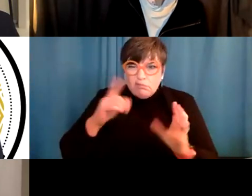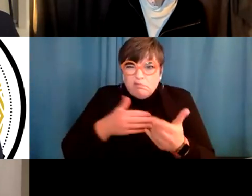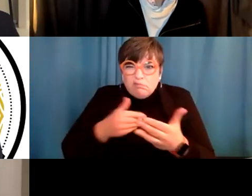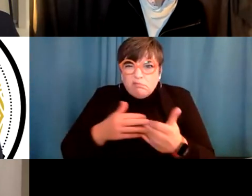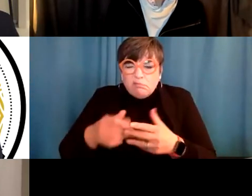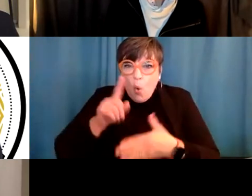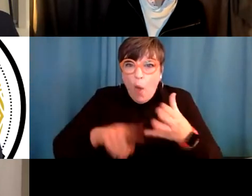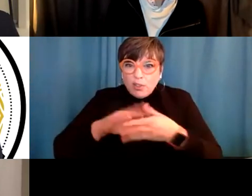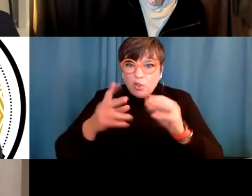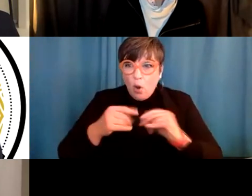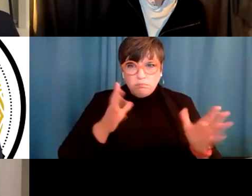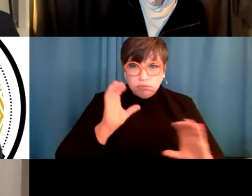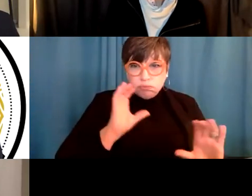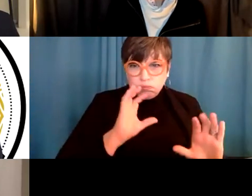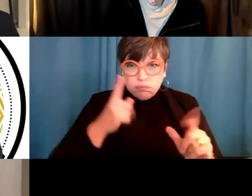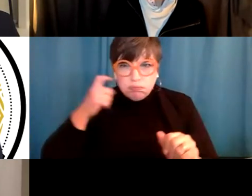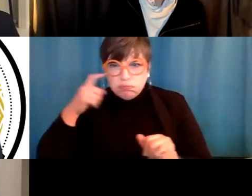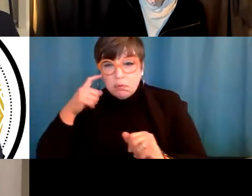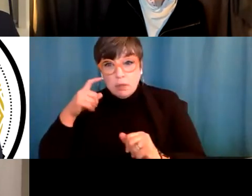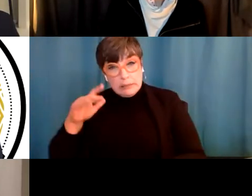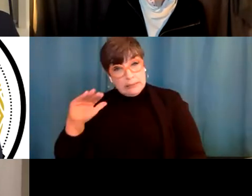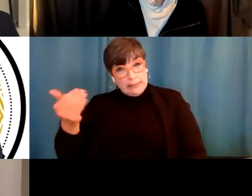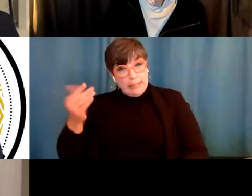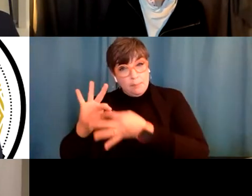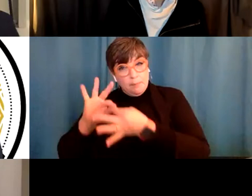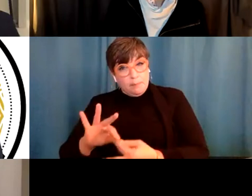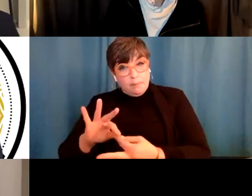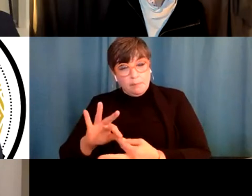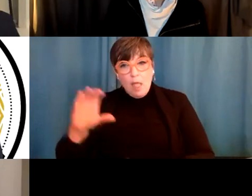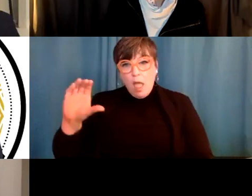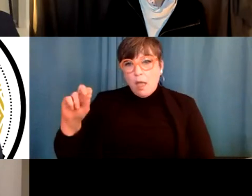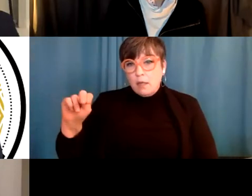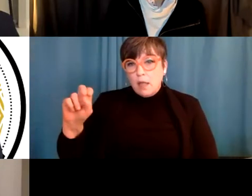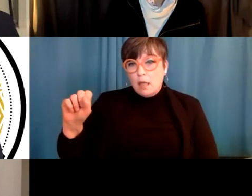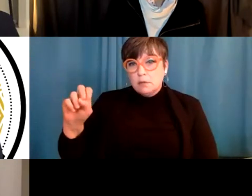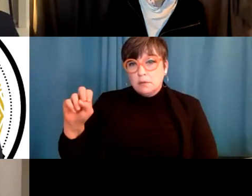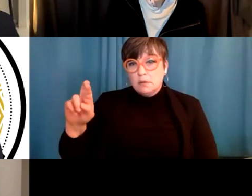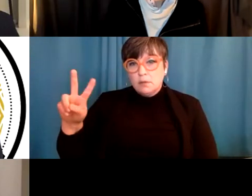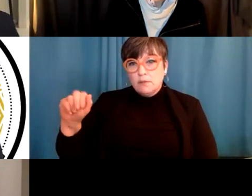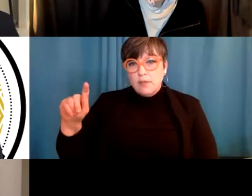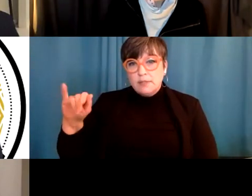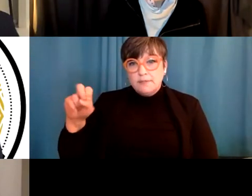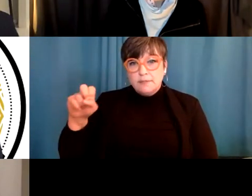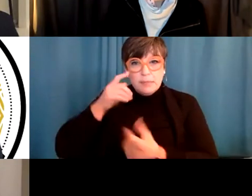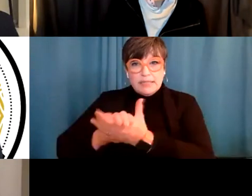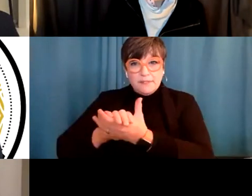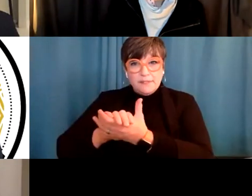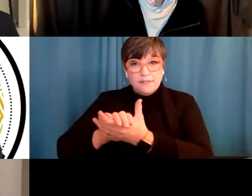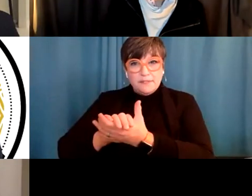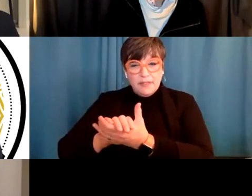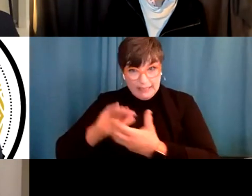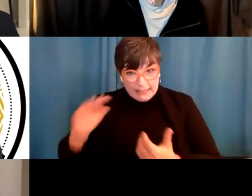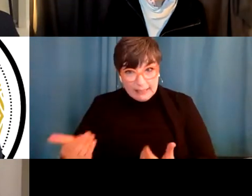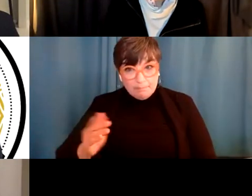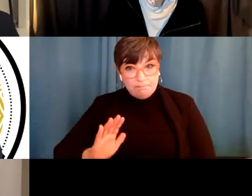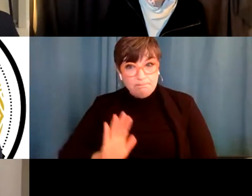be largely associated with a conservative ideology, right? And that's something that we have to, which